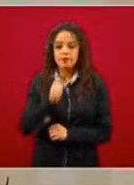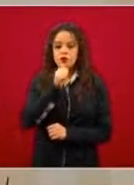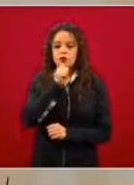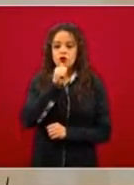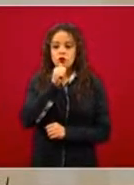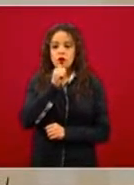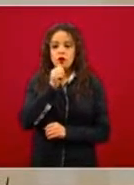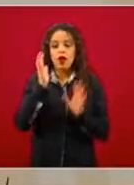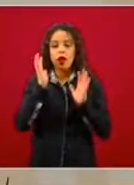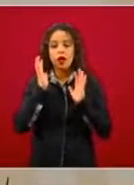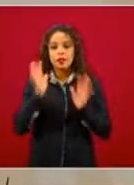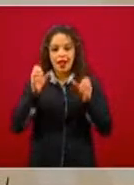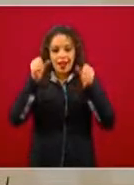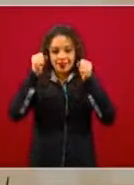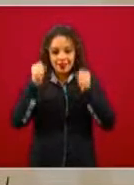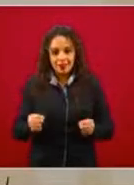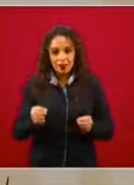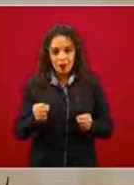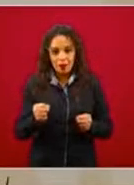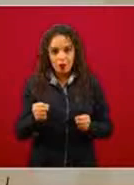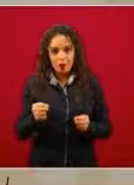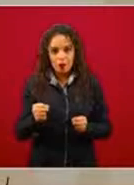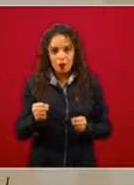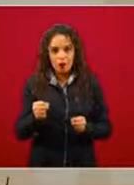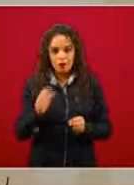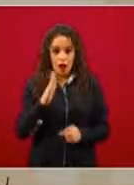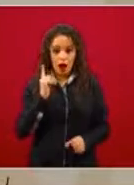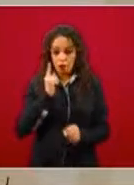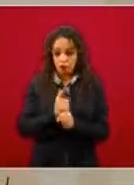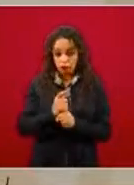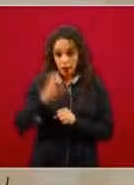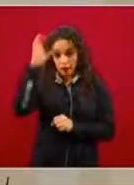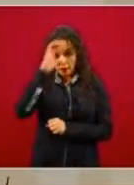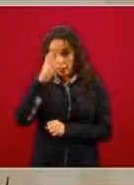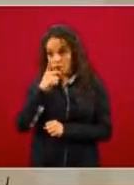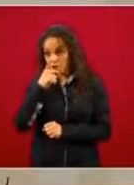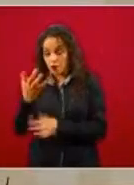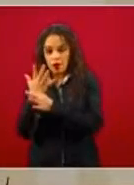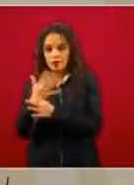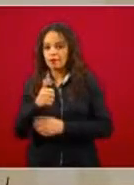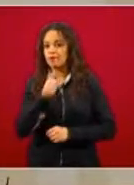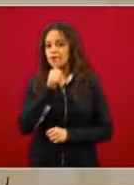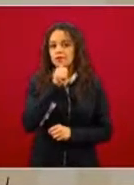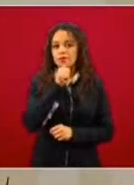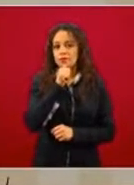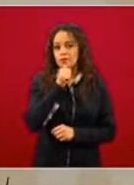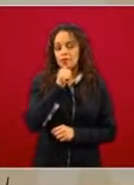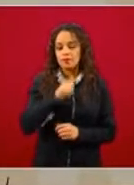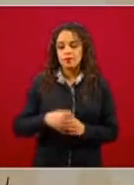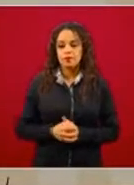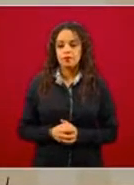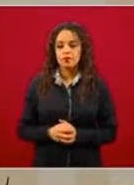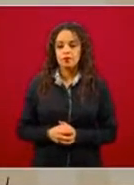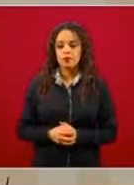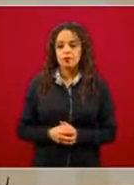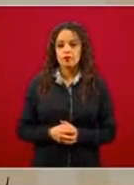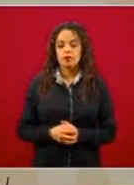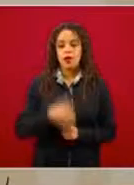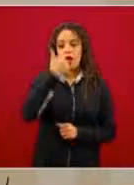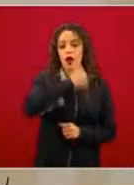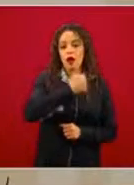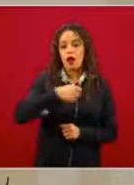what is the efficacy yet to be tested of different medicine that need to be looked at under